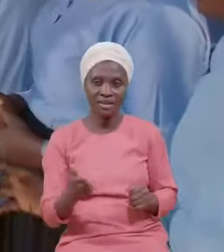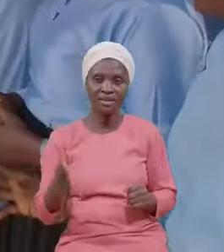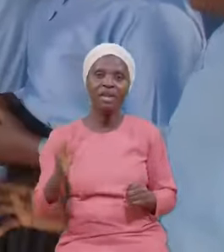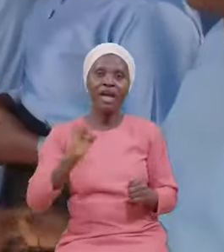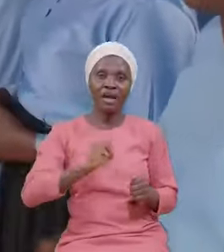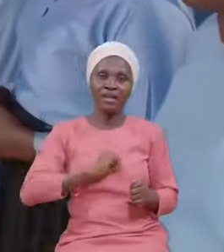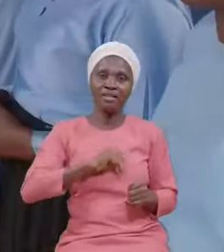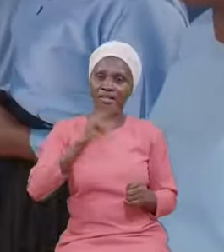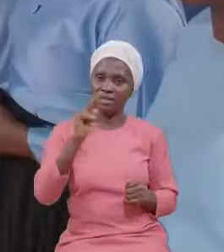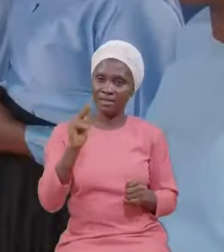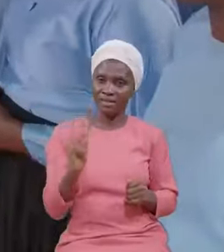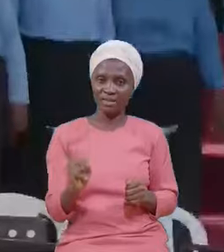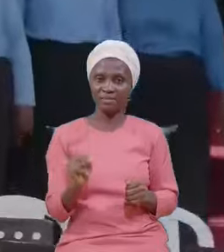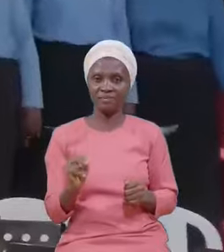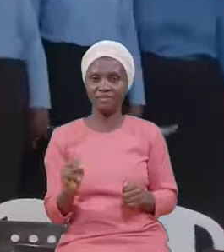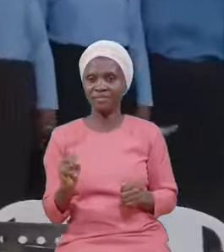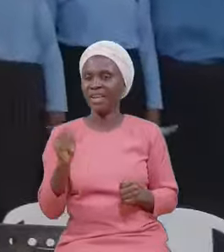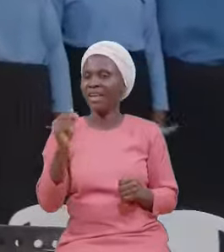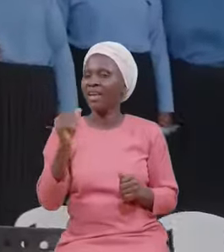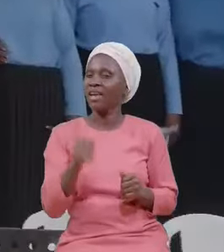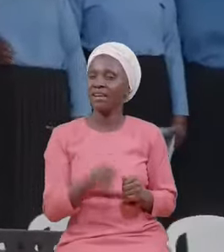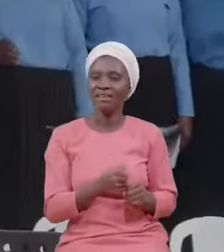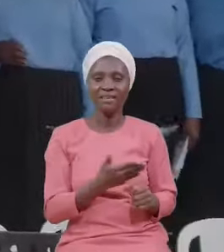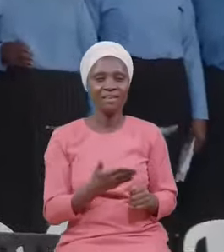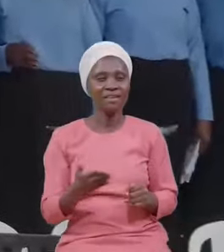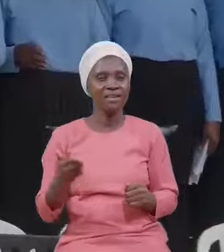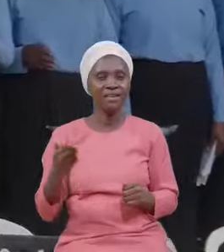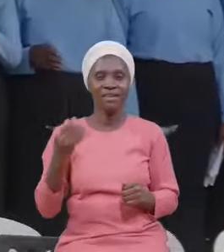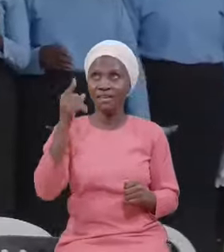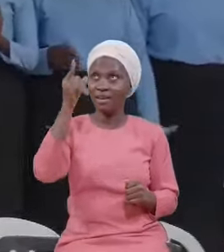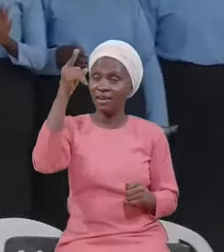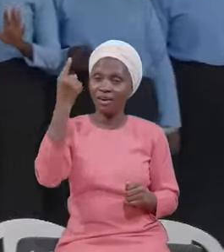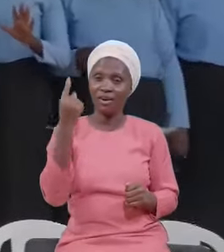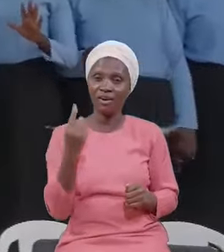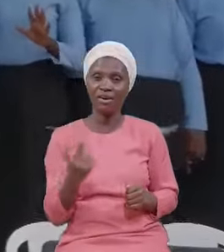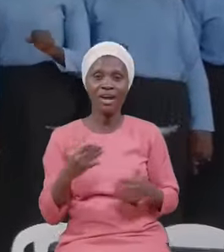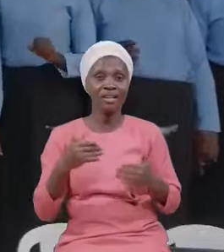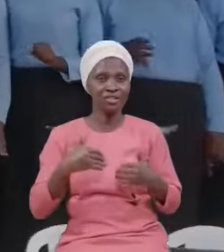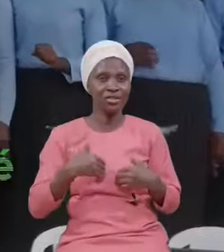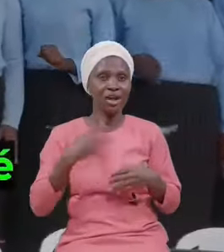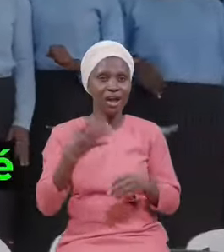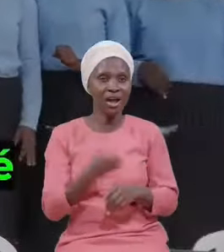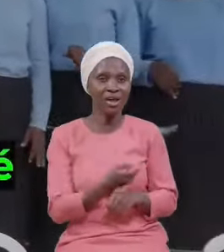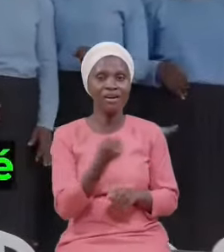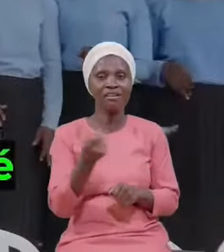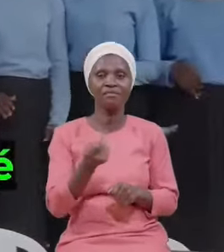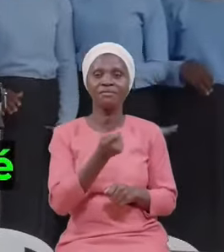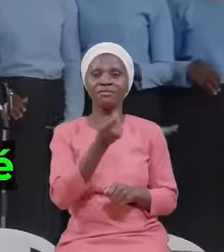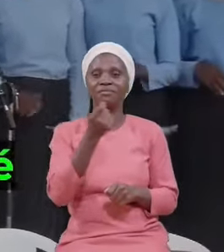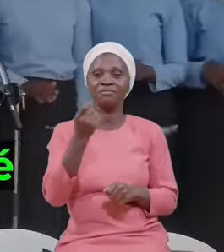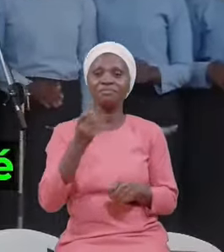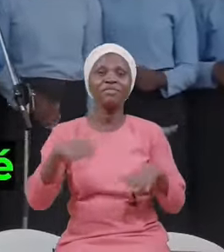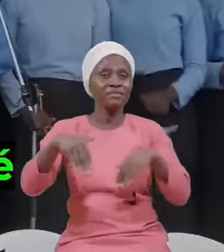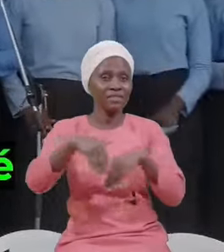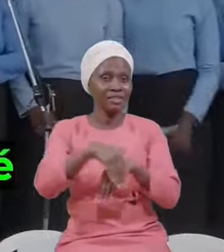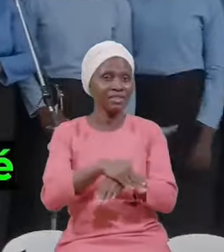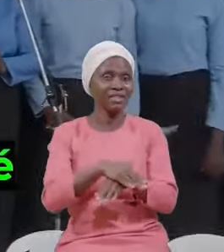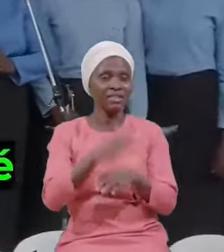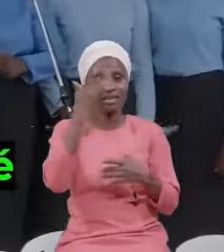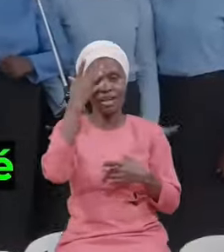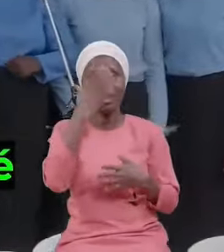I everything everything he alone has over